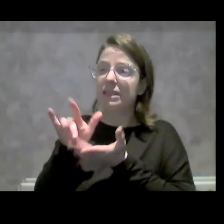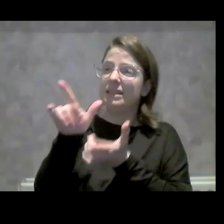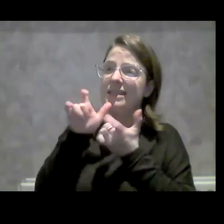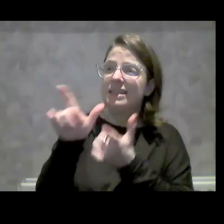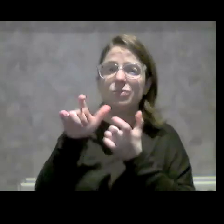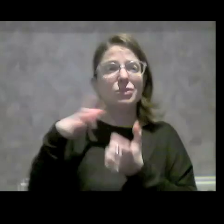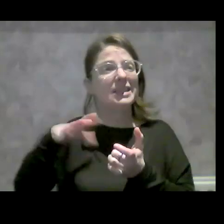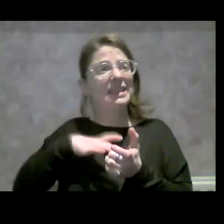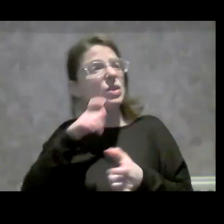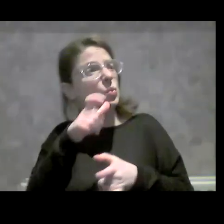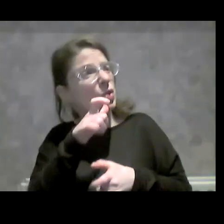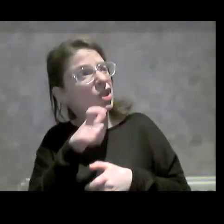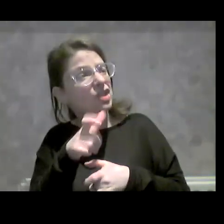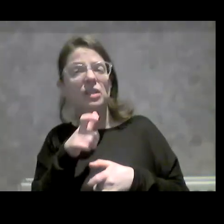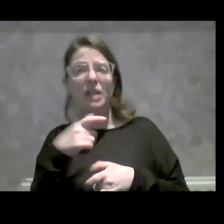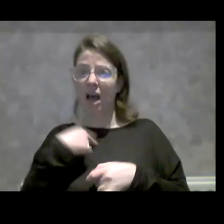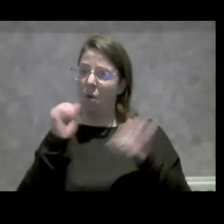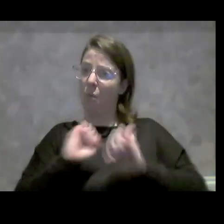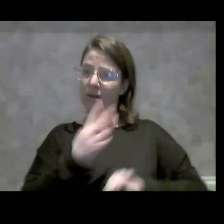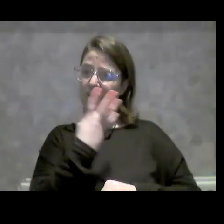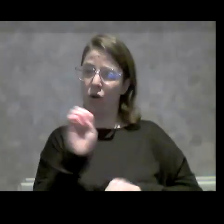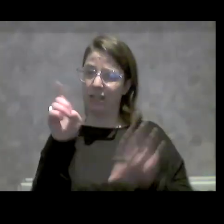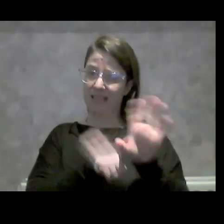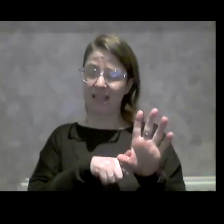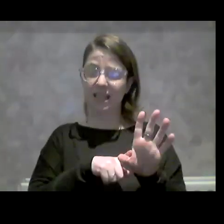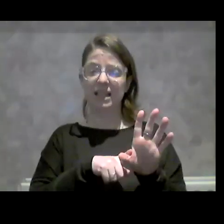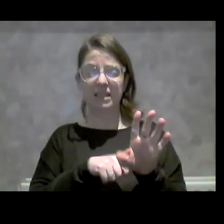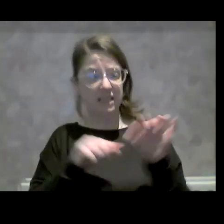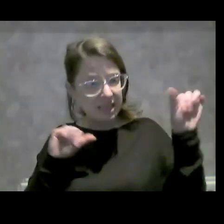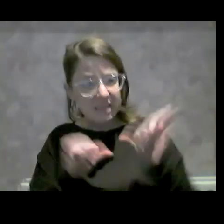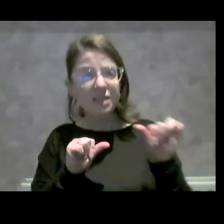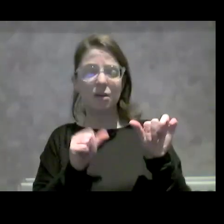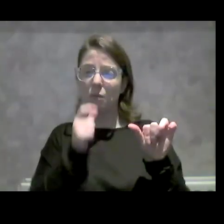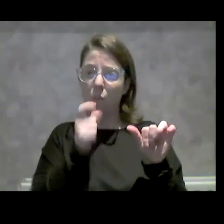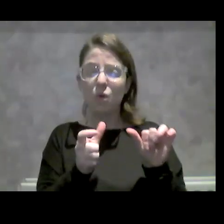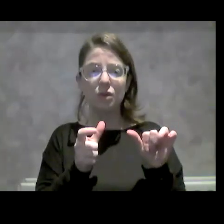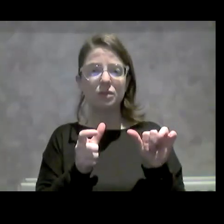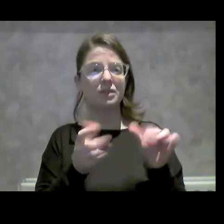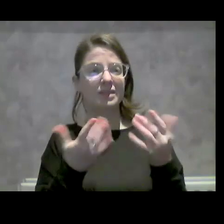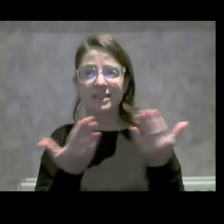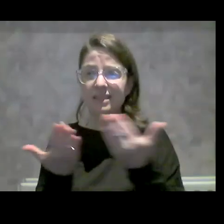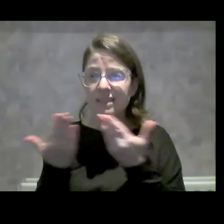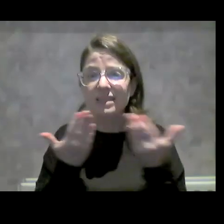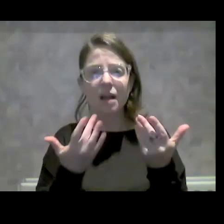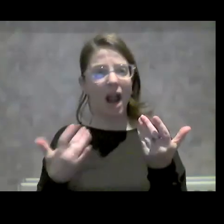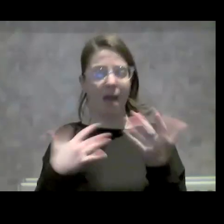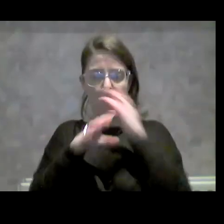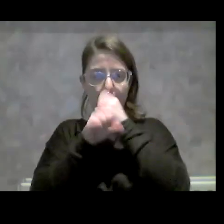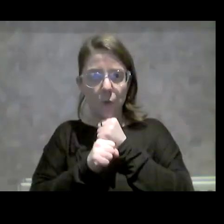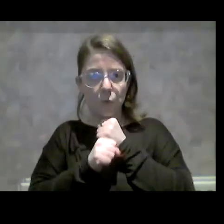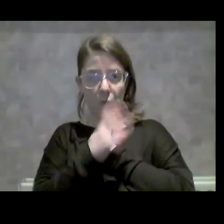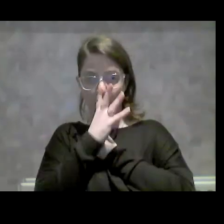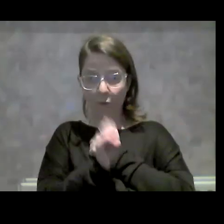words. I've waited 40 years, epoched by words. Life on mute, a